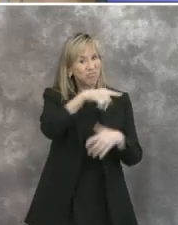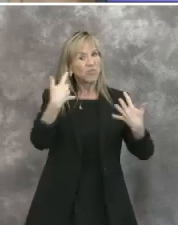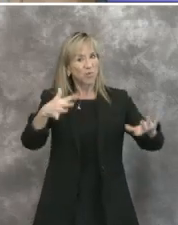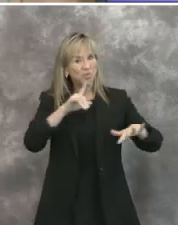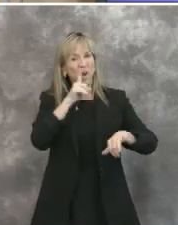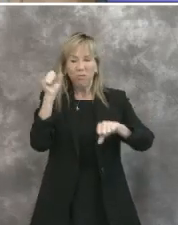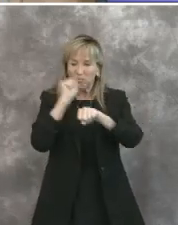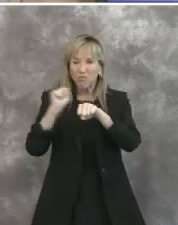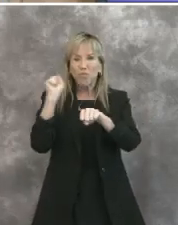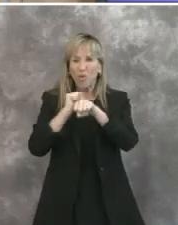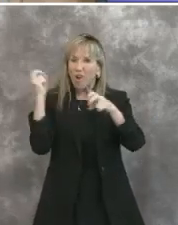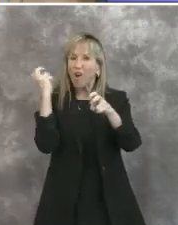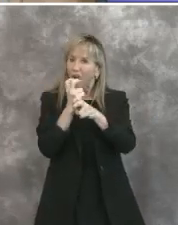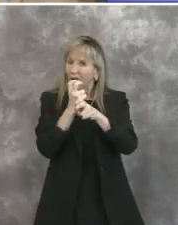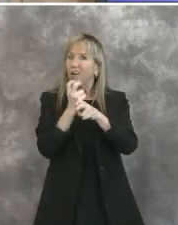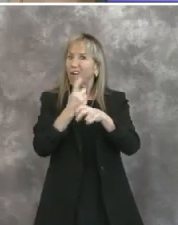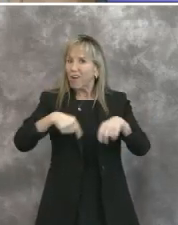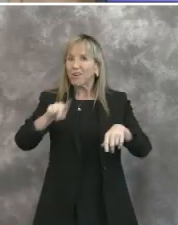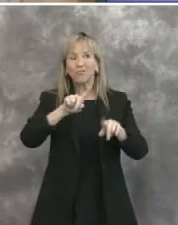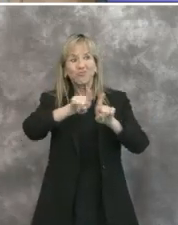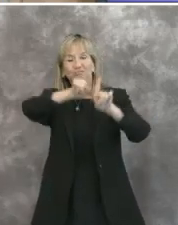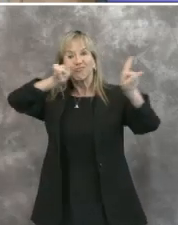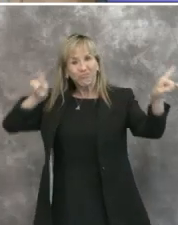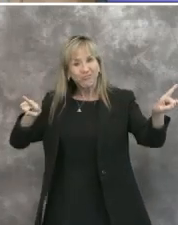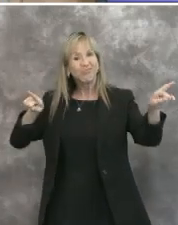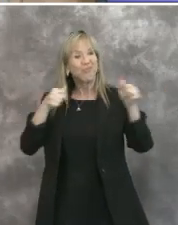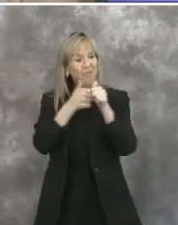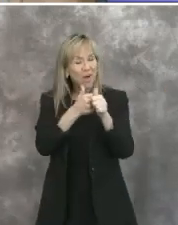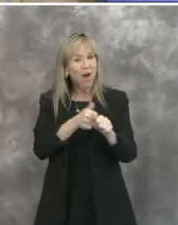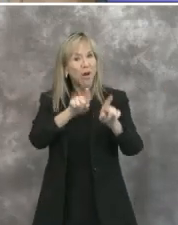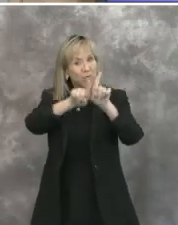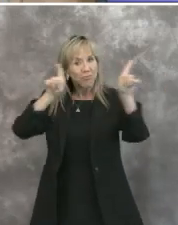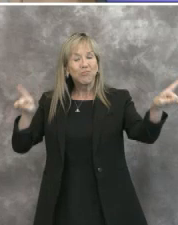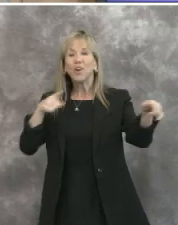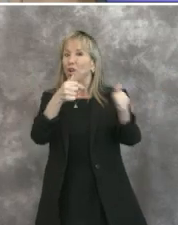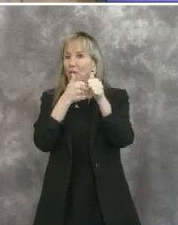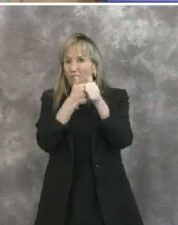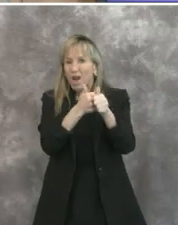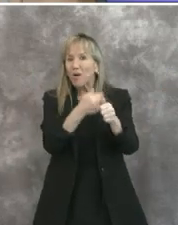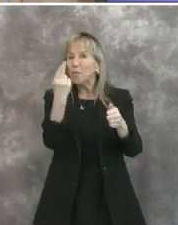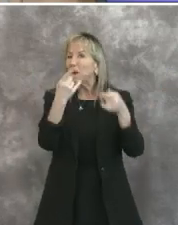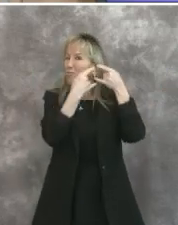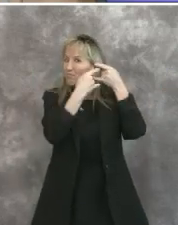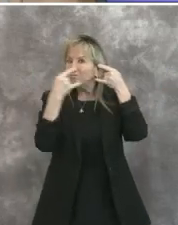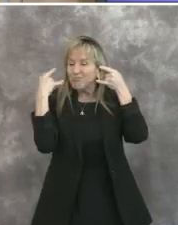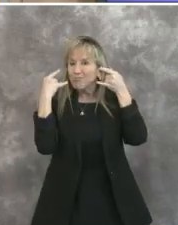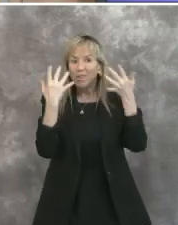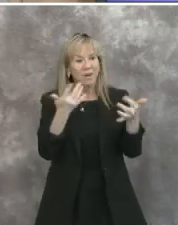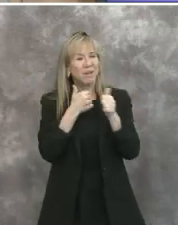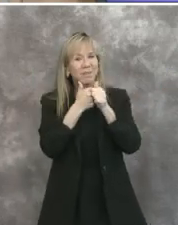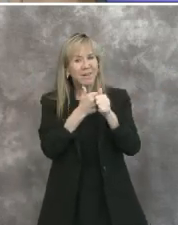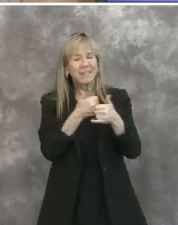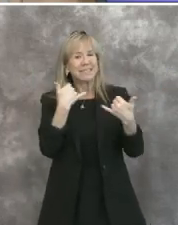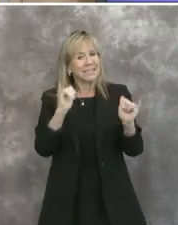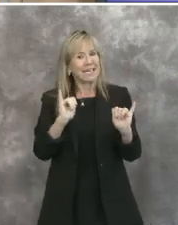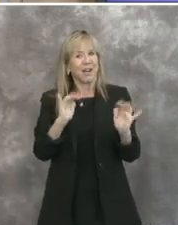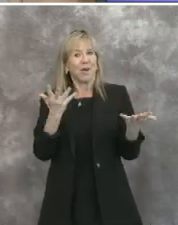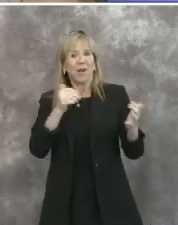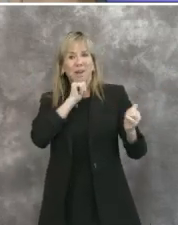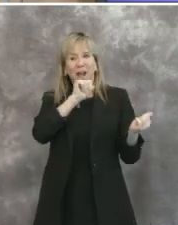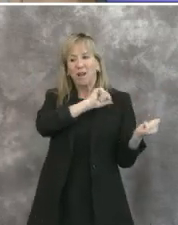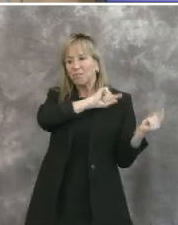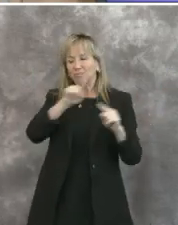San Diegans to continue social distancing, continuing wearing facial coverings, and continuing to avoid